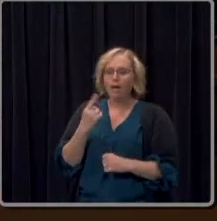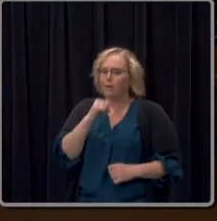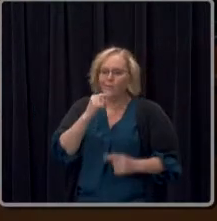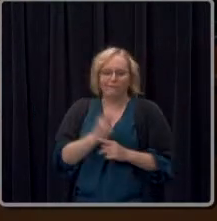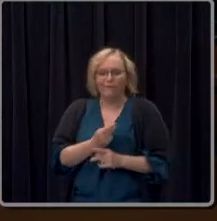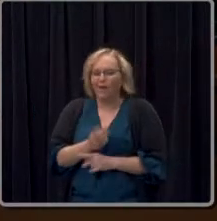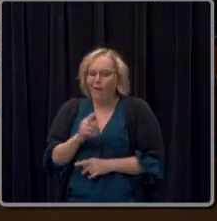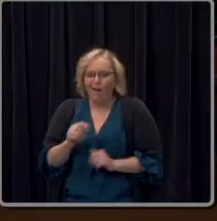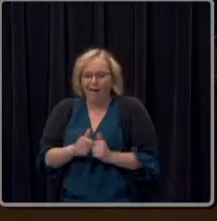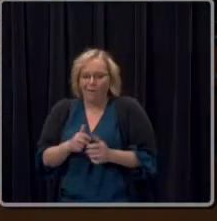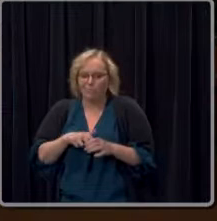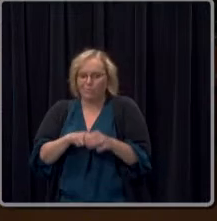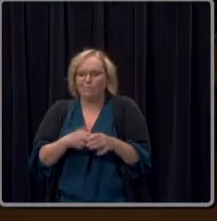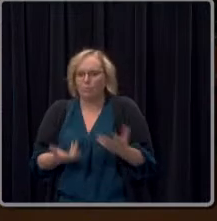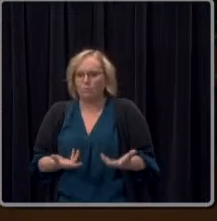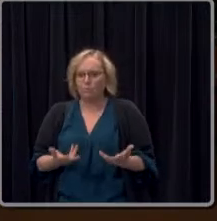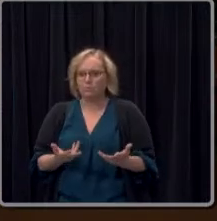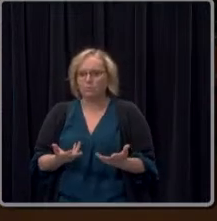The